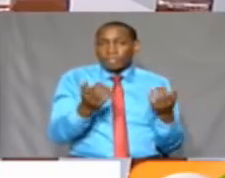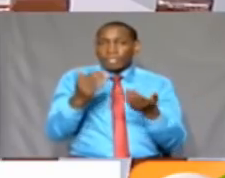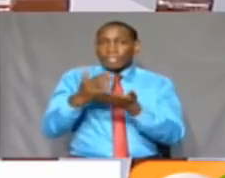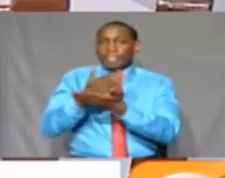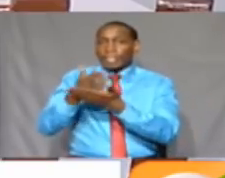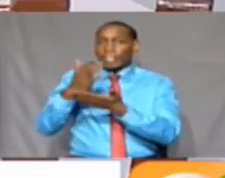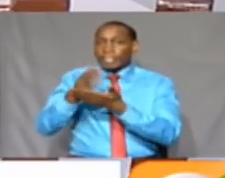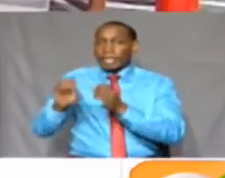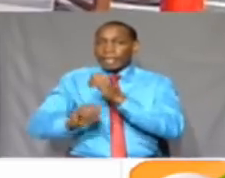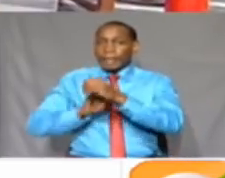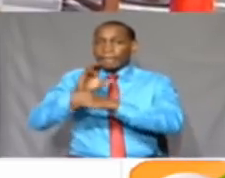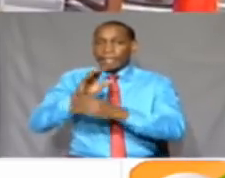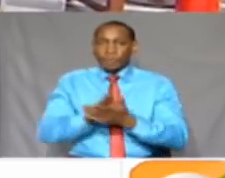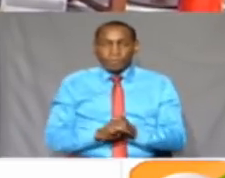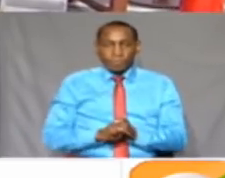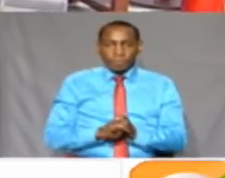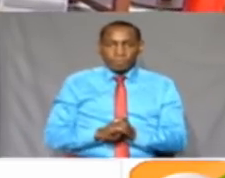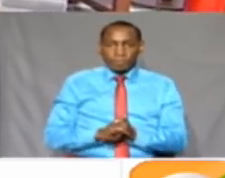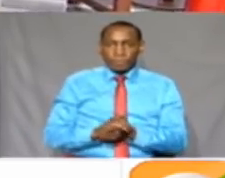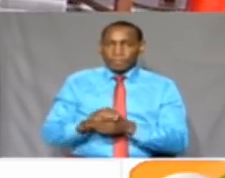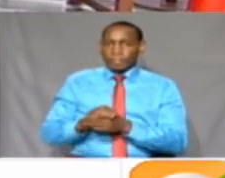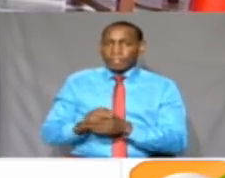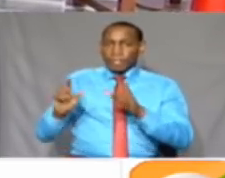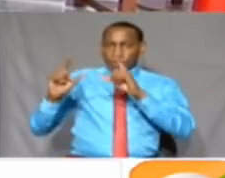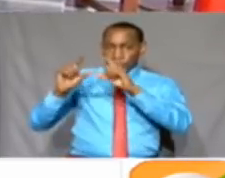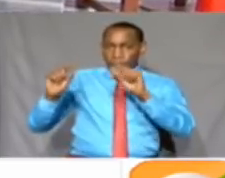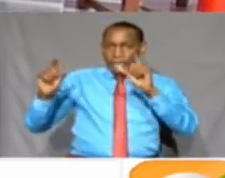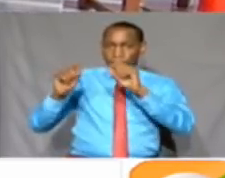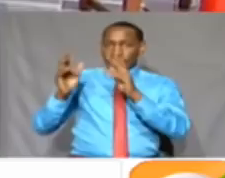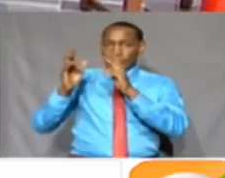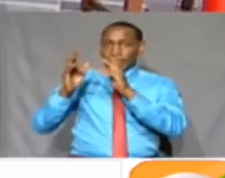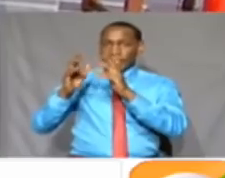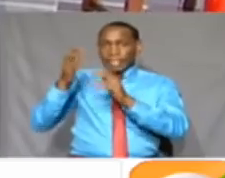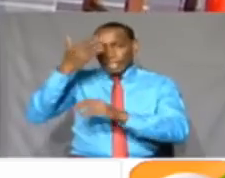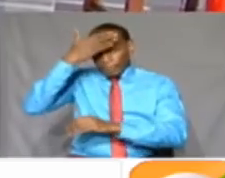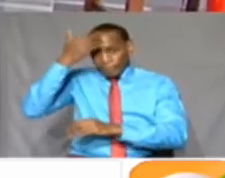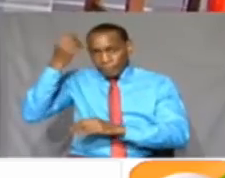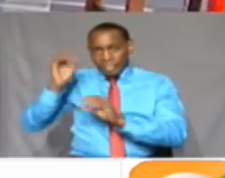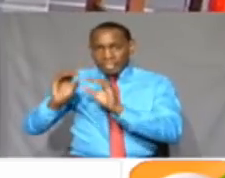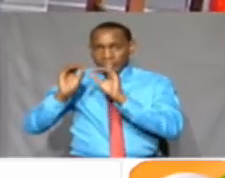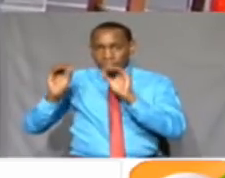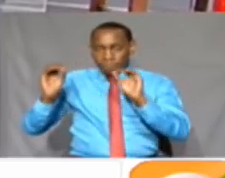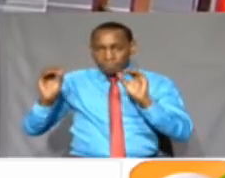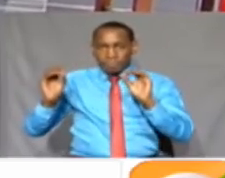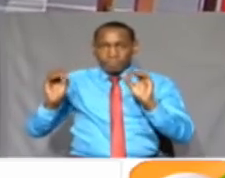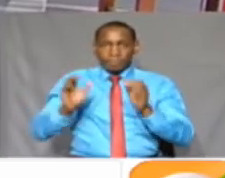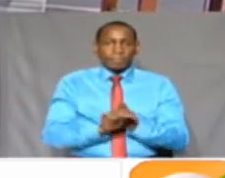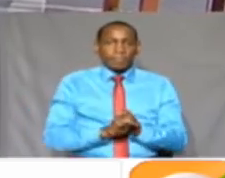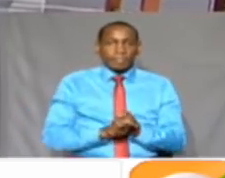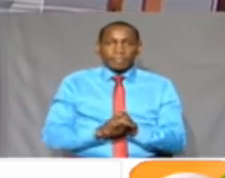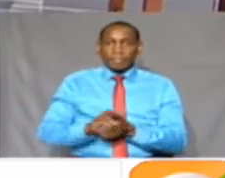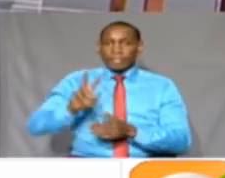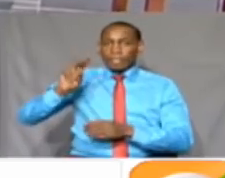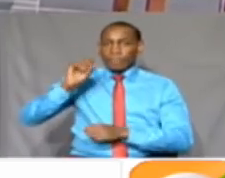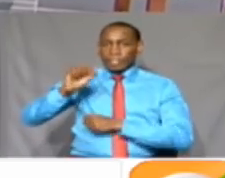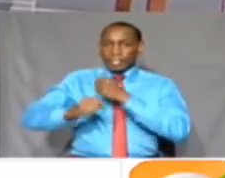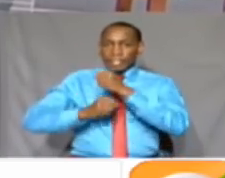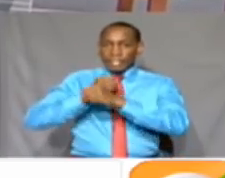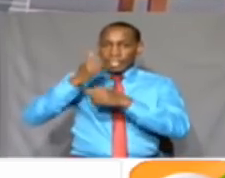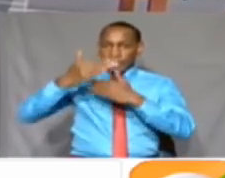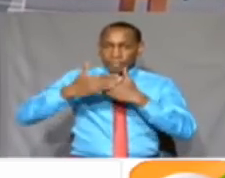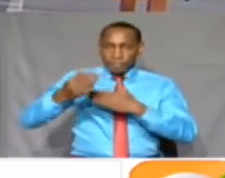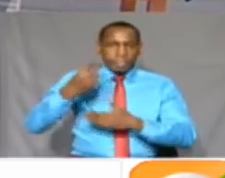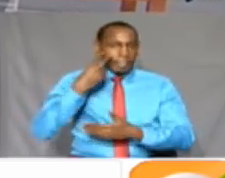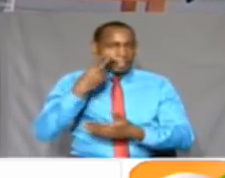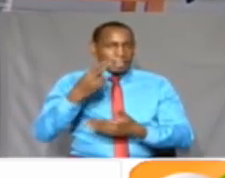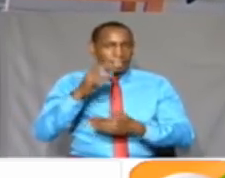sharing what he's doing. And you know what they say, the internet never forgets. Unfortunately. Do you know? Yeah. Like you said, 20 years from now, he'll be looking at